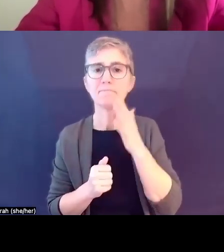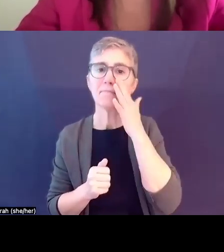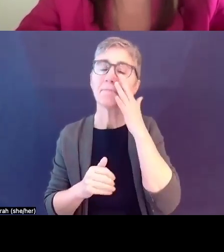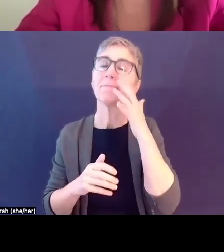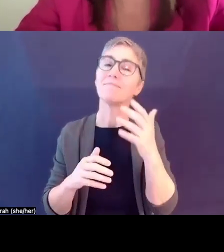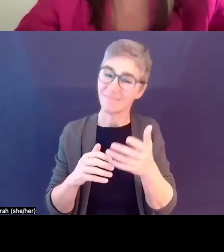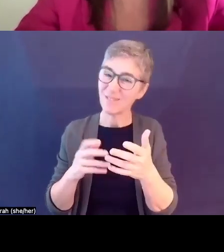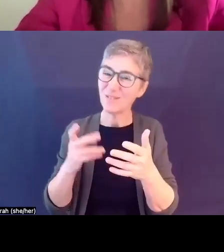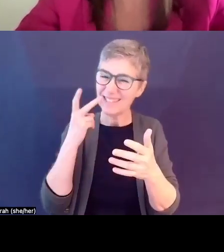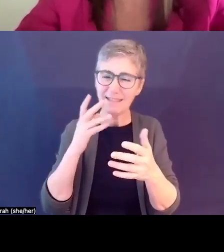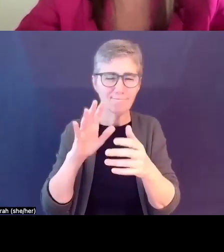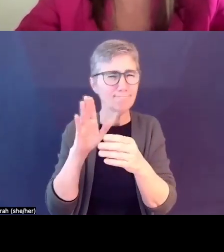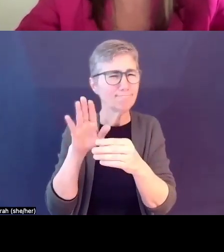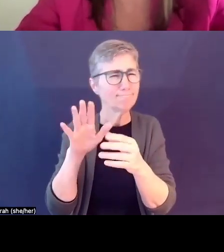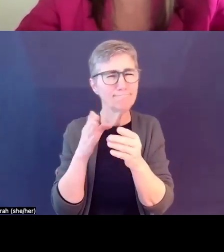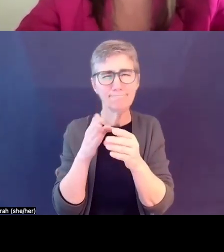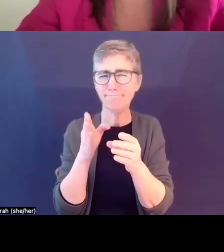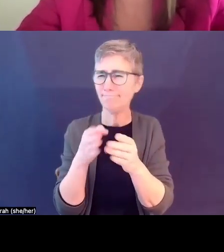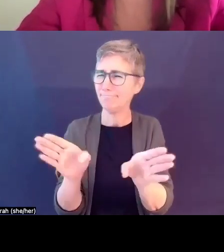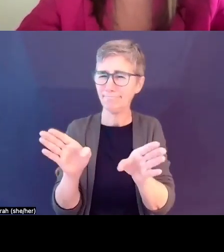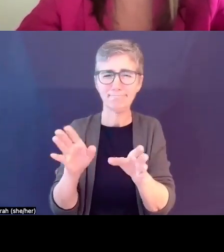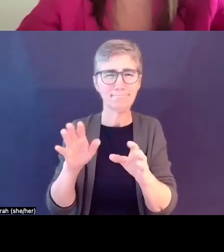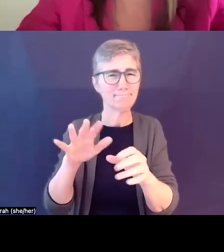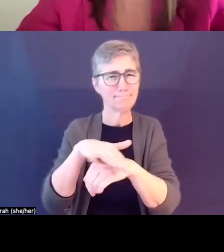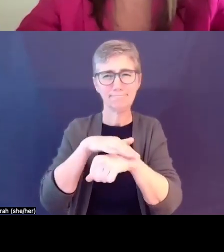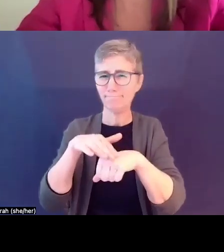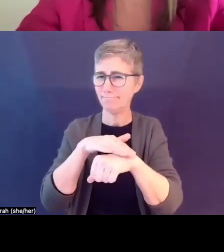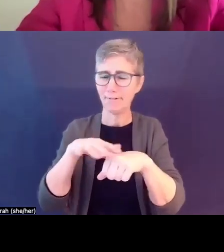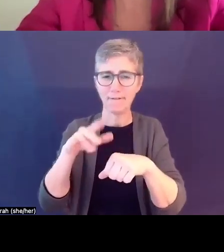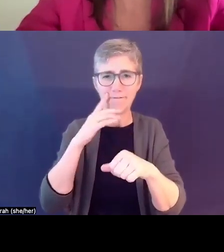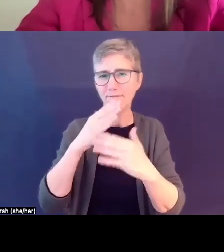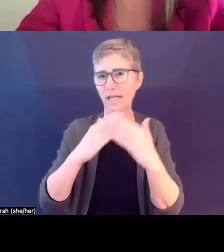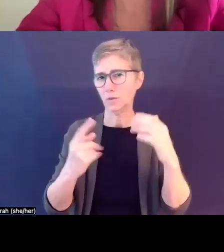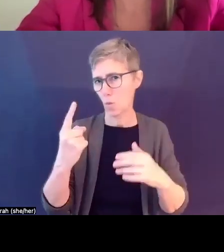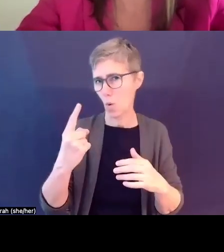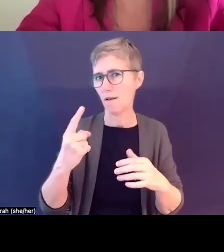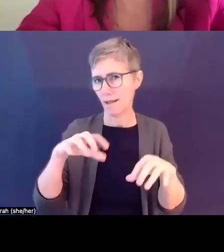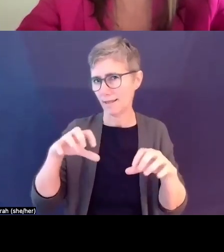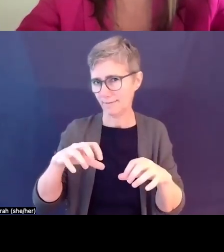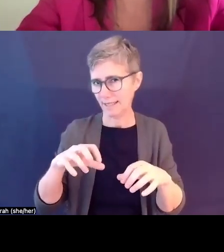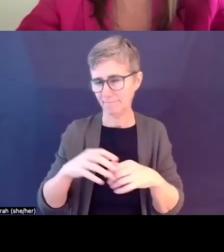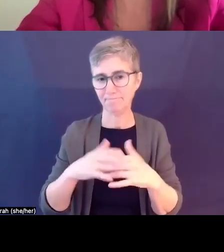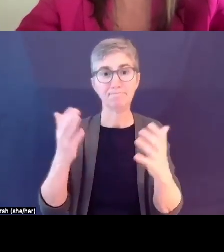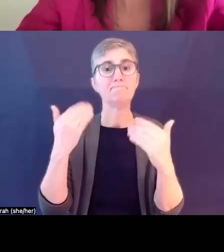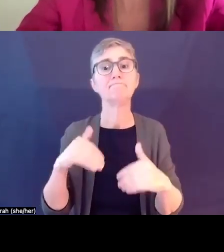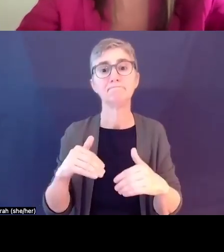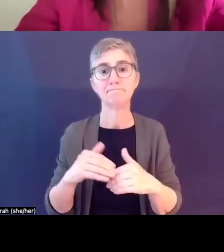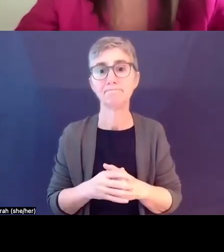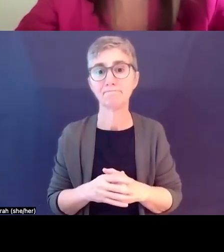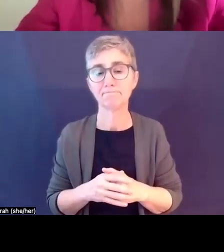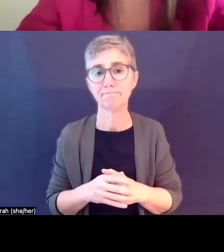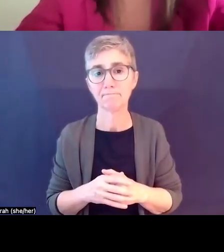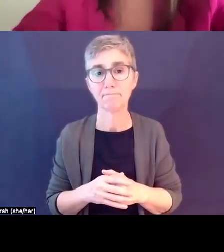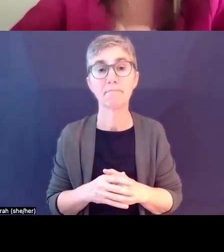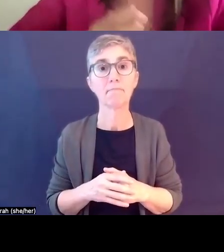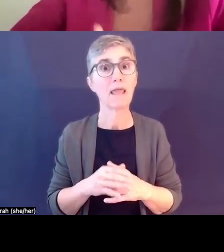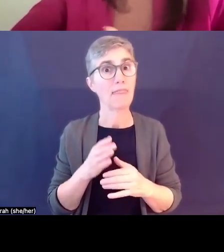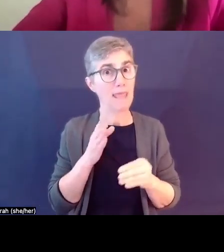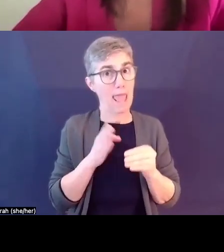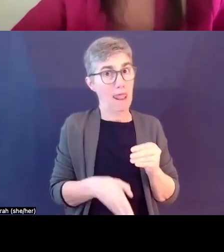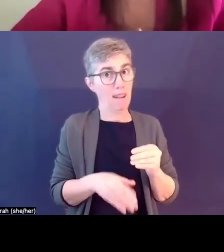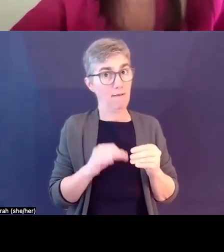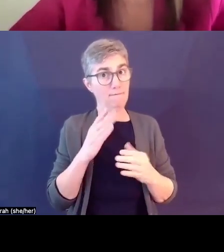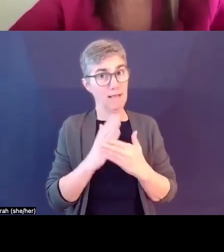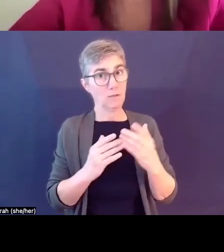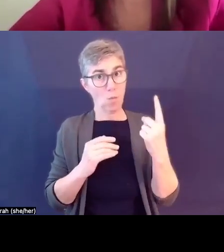here just a quick overview of phase 1 activities to date. Next slide, please. Now, at the end of phase 1 work, if sites